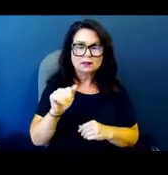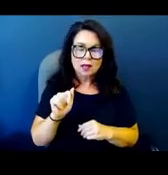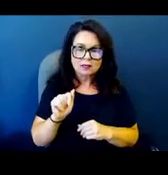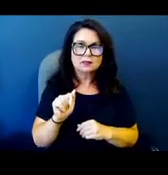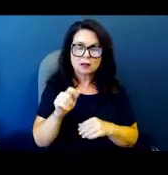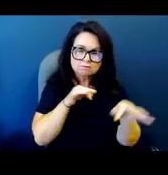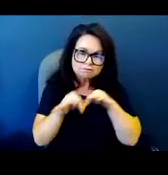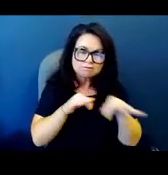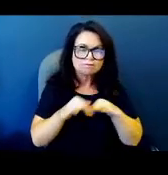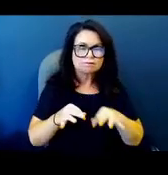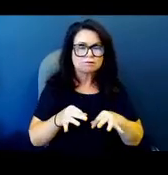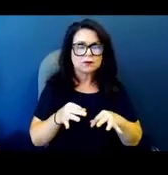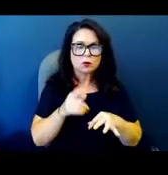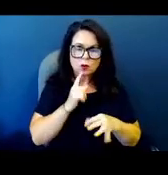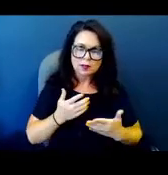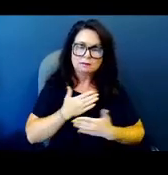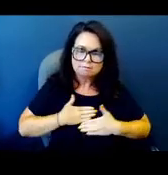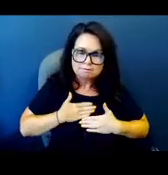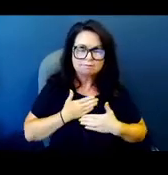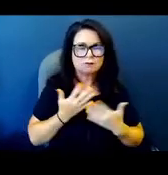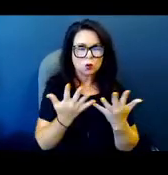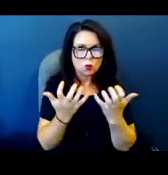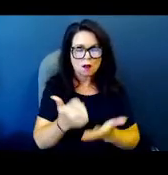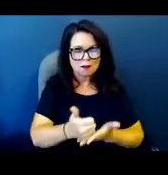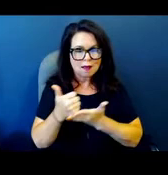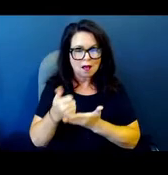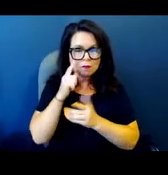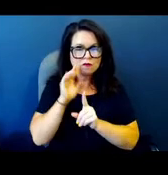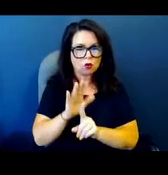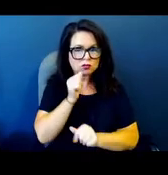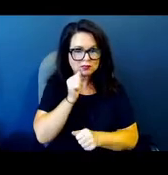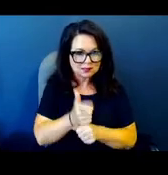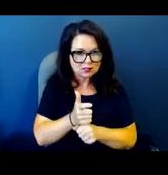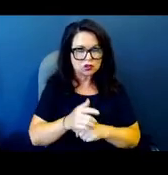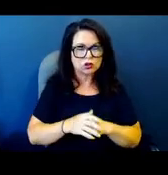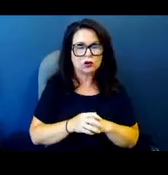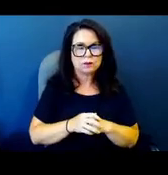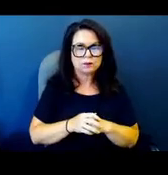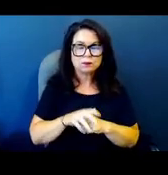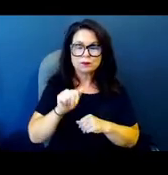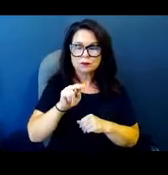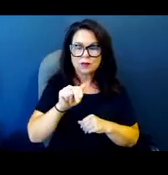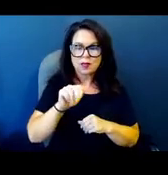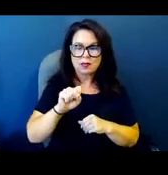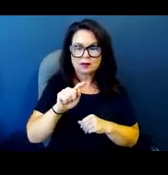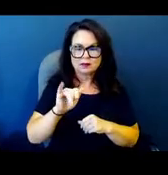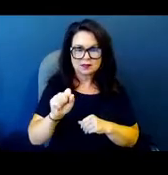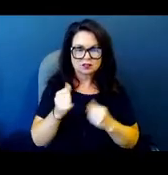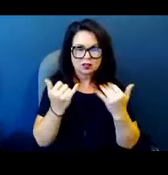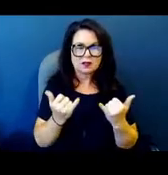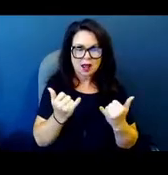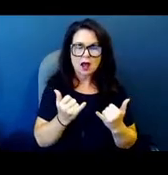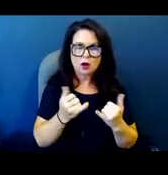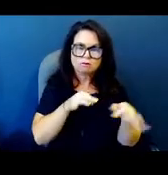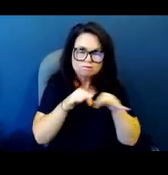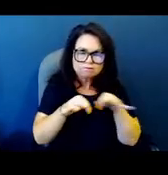her sister. So because she can't speak, they put her in a special class. But she uses computers to